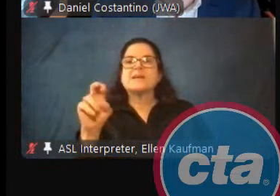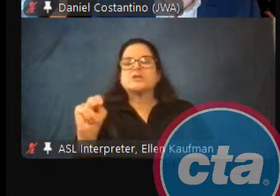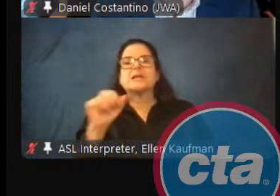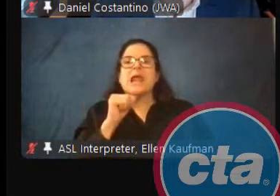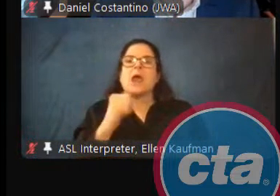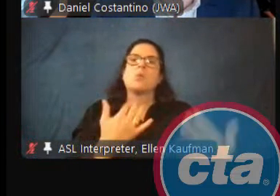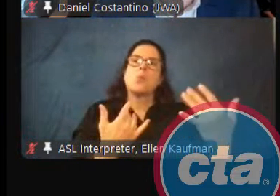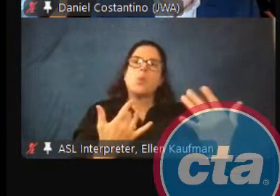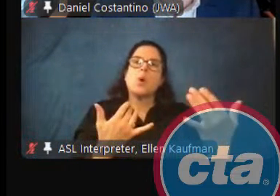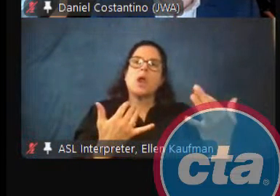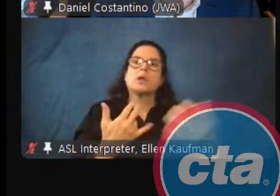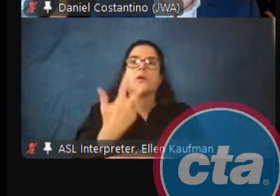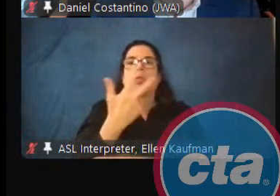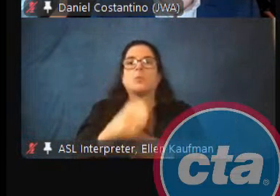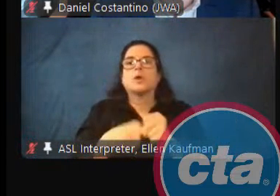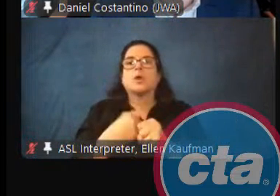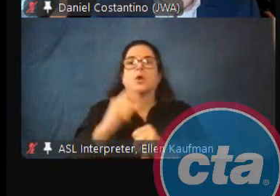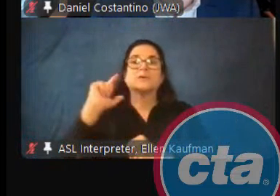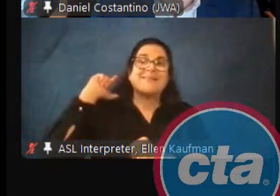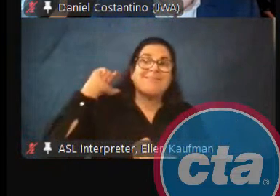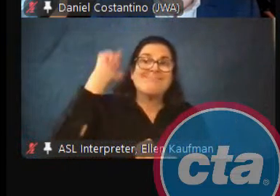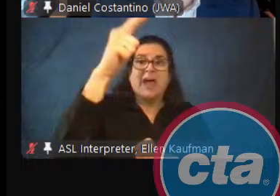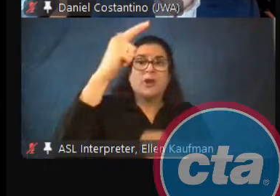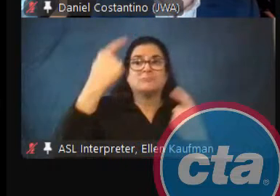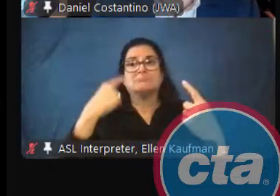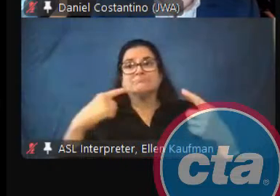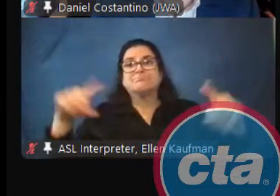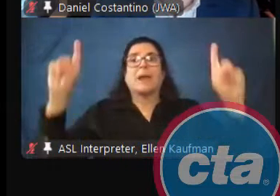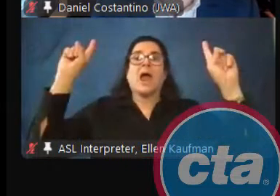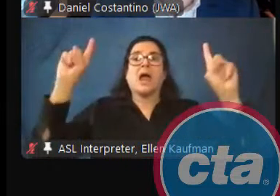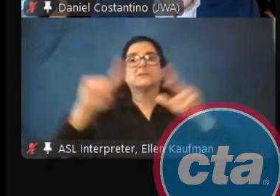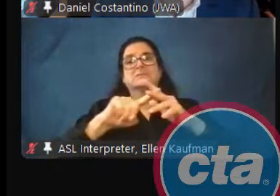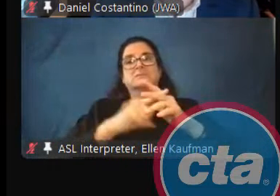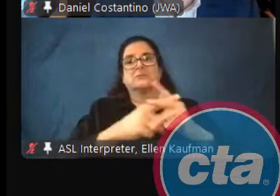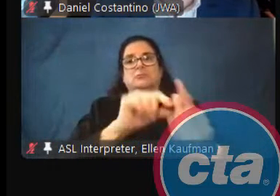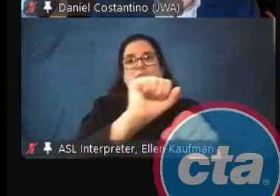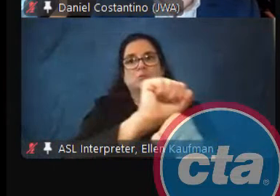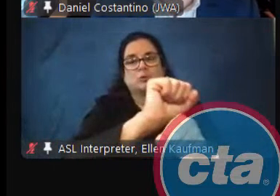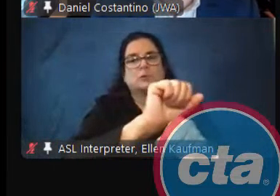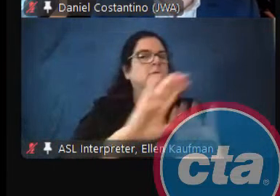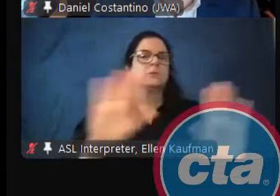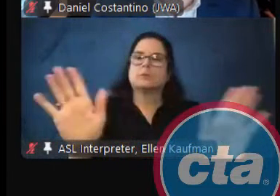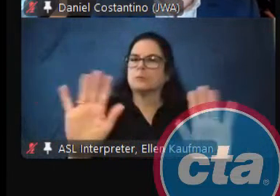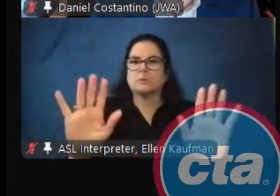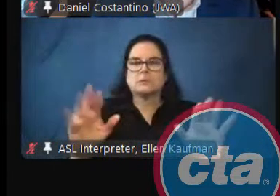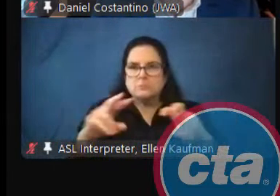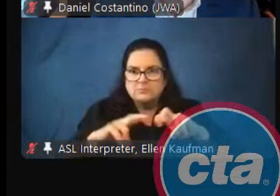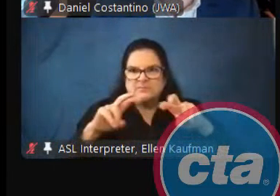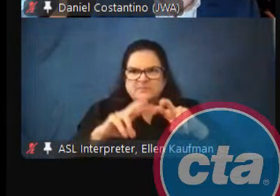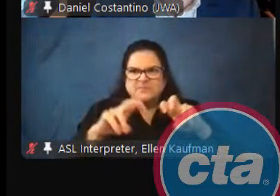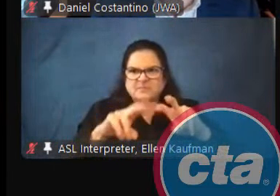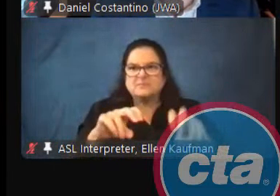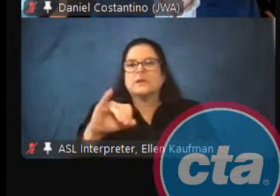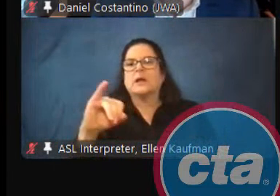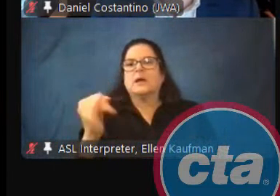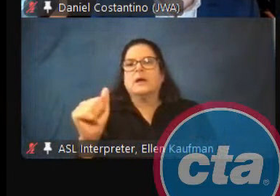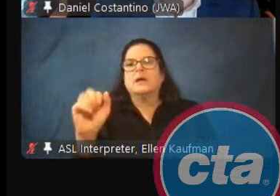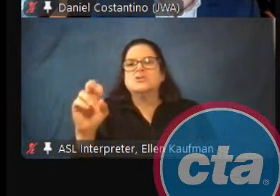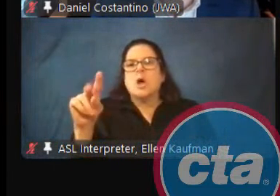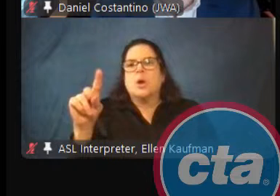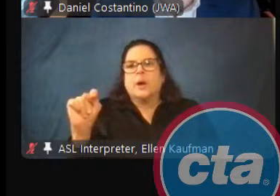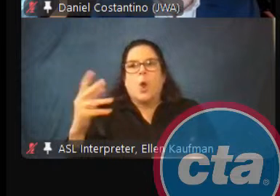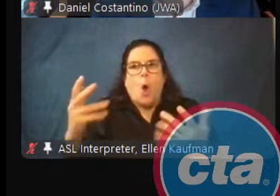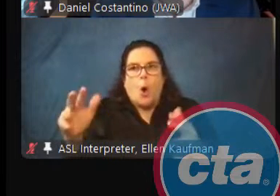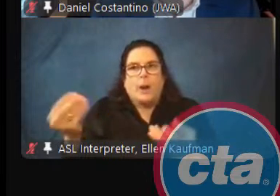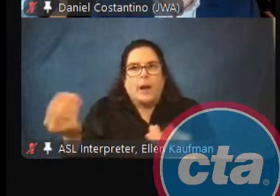later, we finally actually implement something. We want to be able to start saying and take the lessons and learnings that Jarrett has provided us already and start putting those